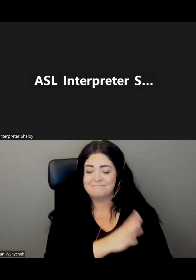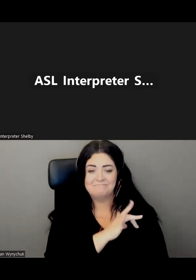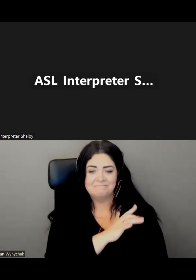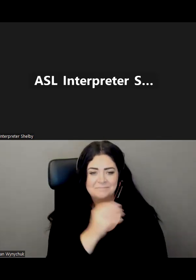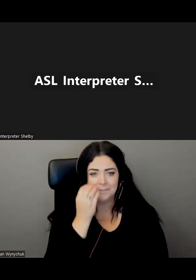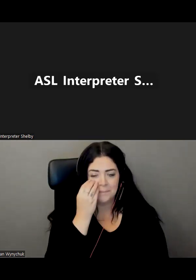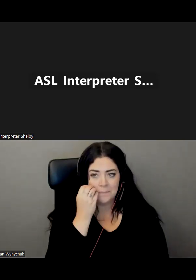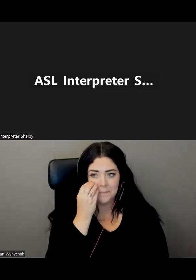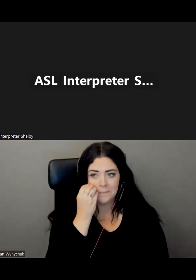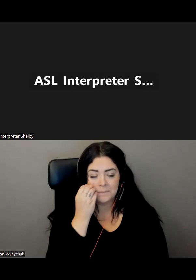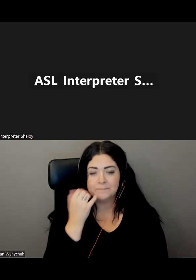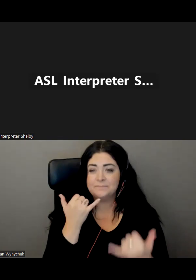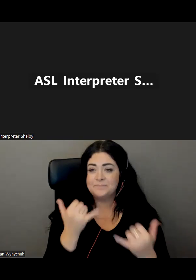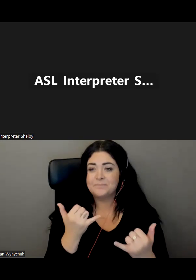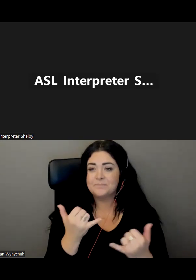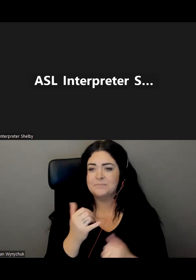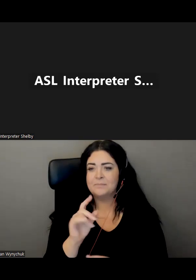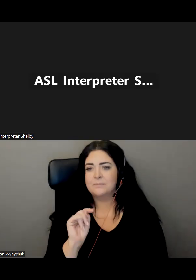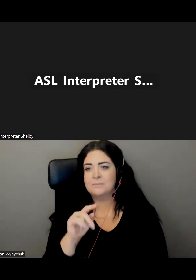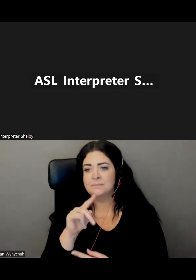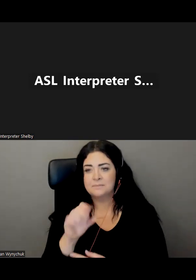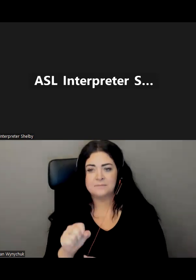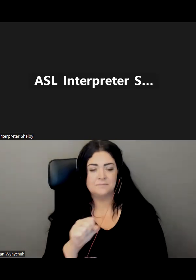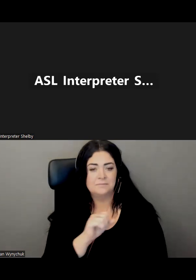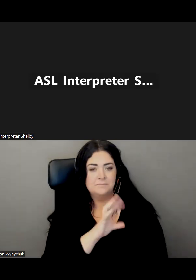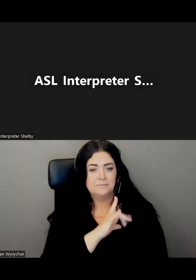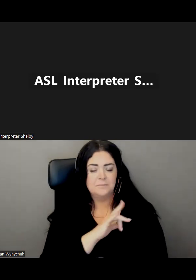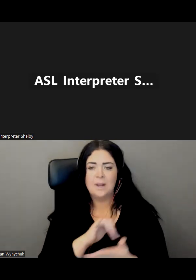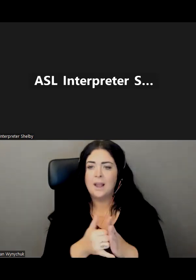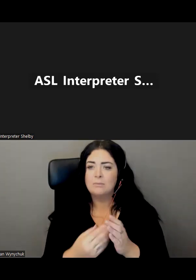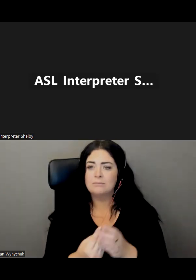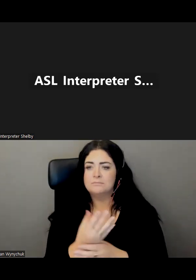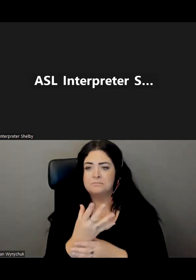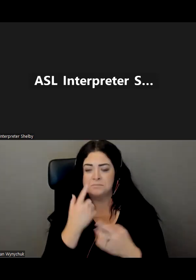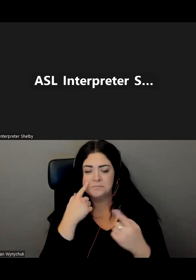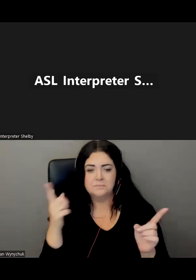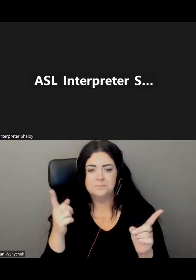So what everybody is excited for are tips and tricks for growing.